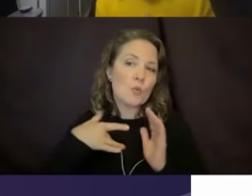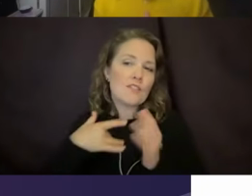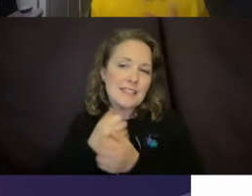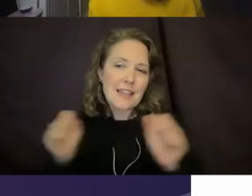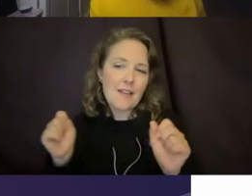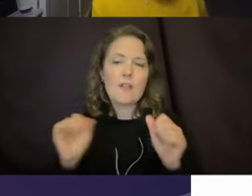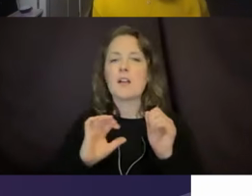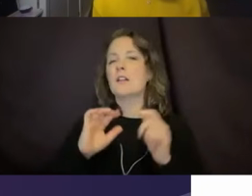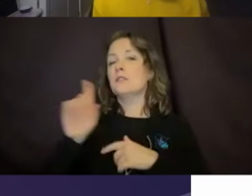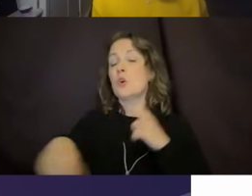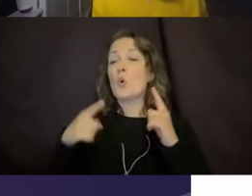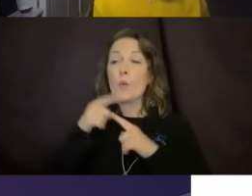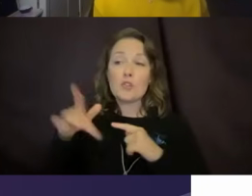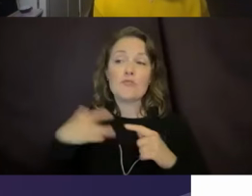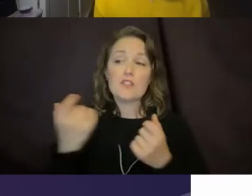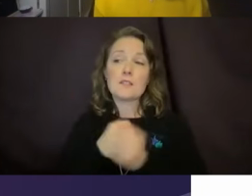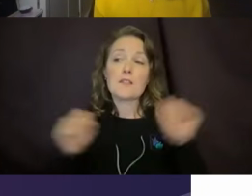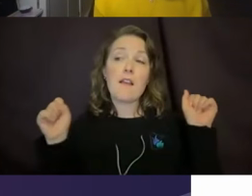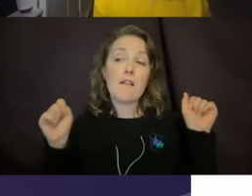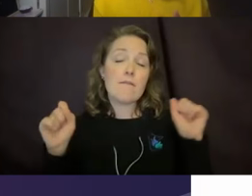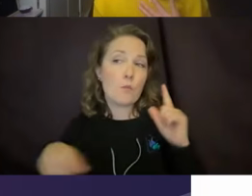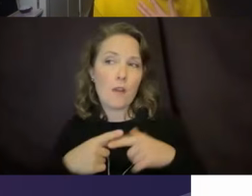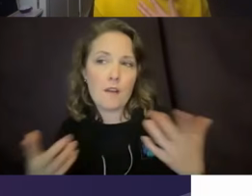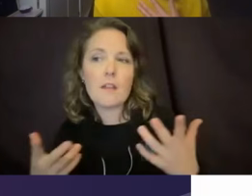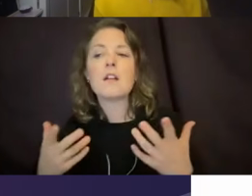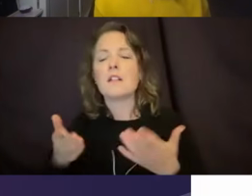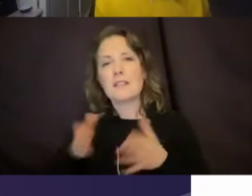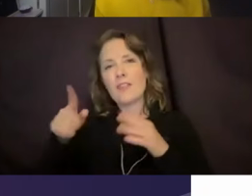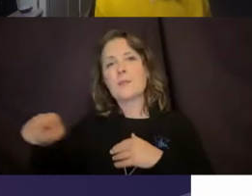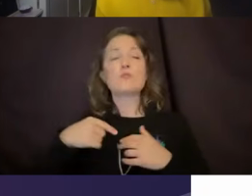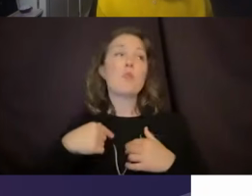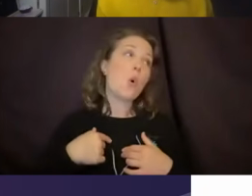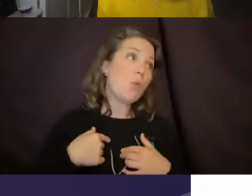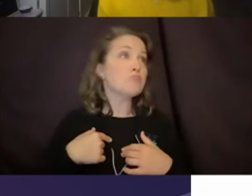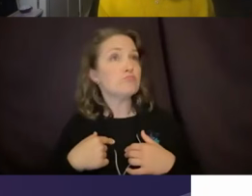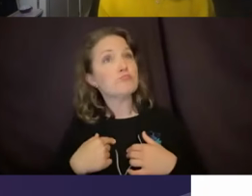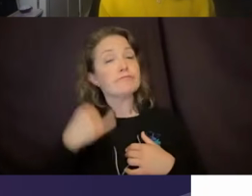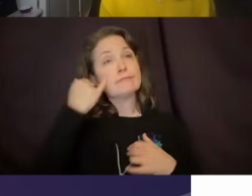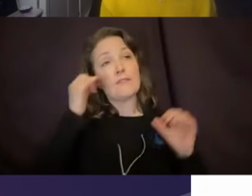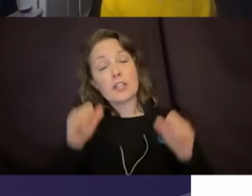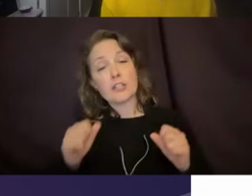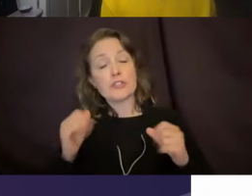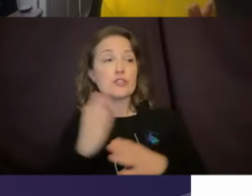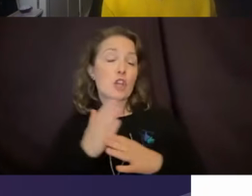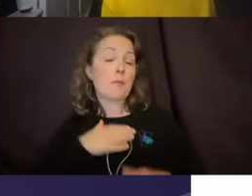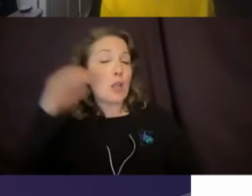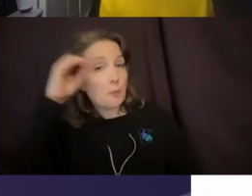safe when um I'm able to share my opinions, and I feel like you're not going to judge me, or you're